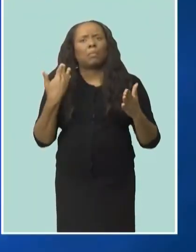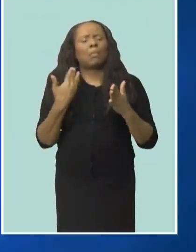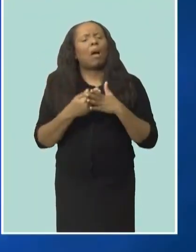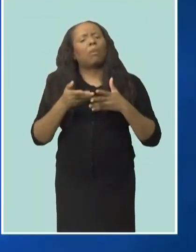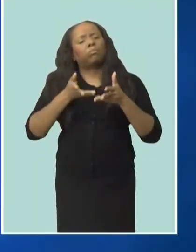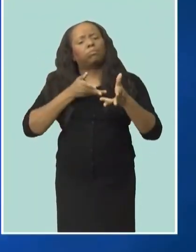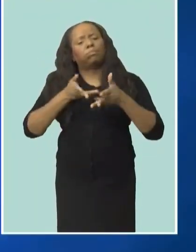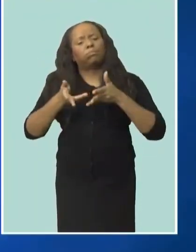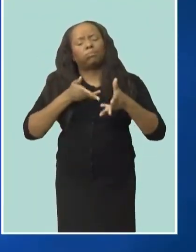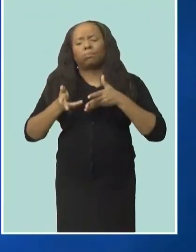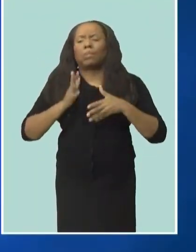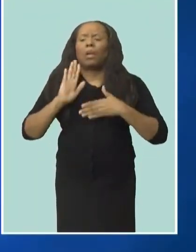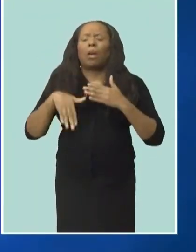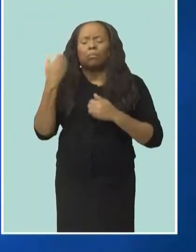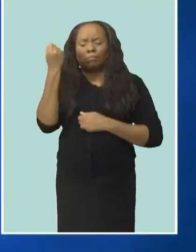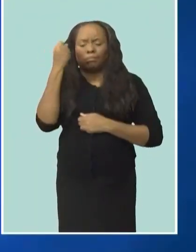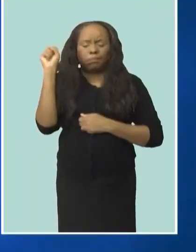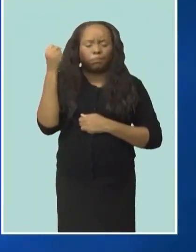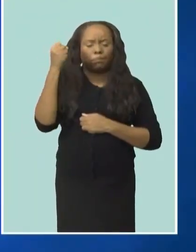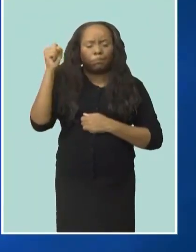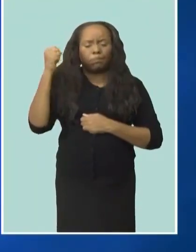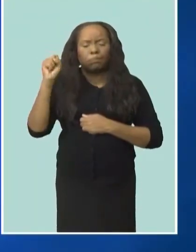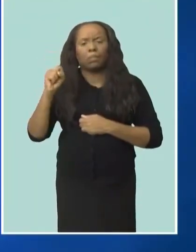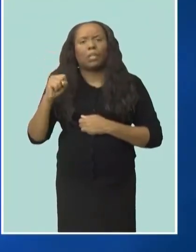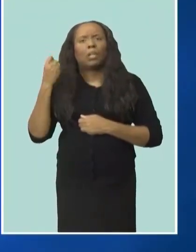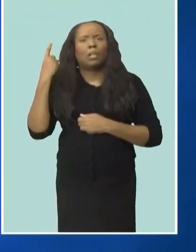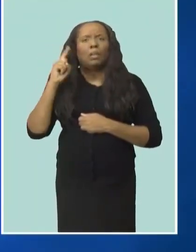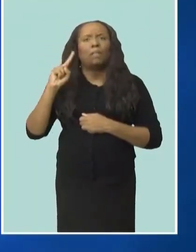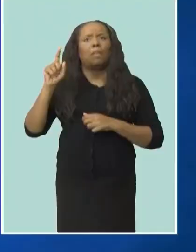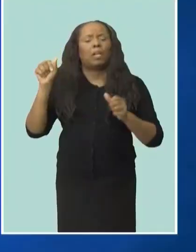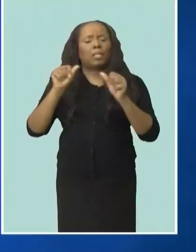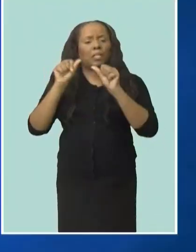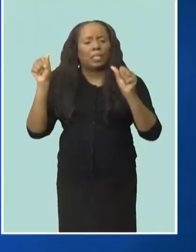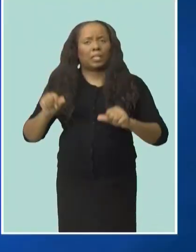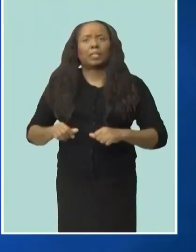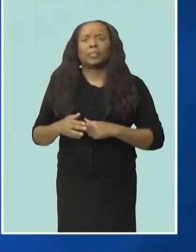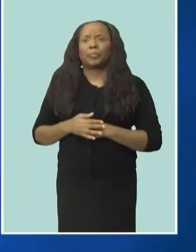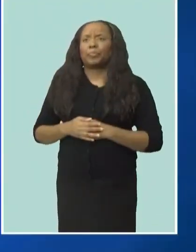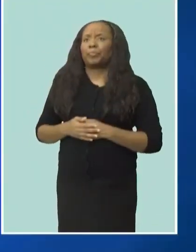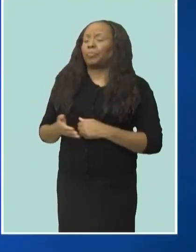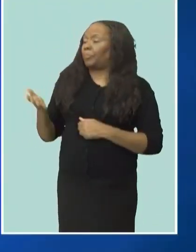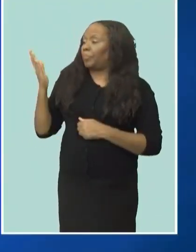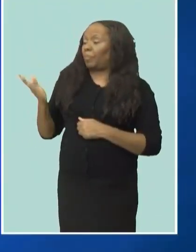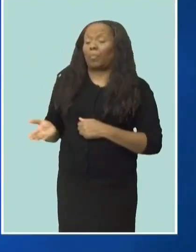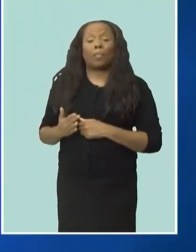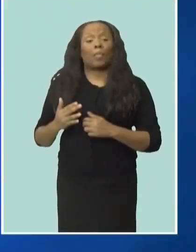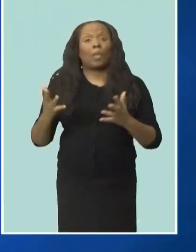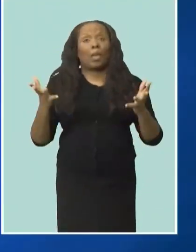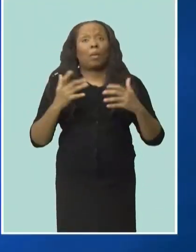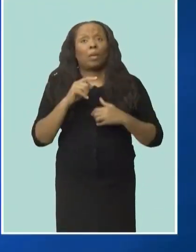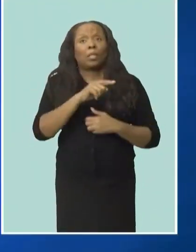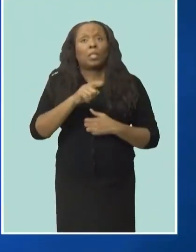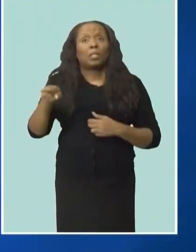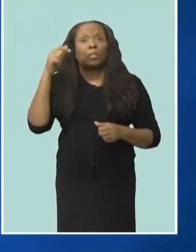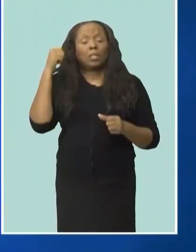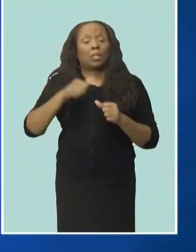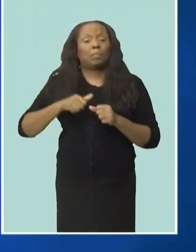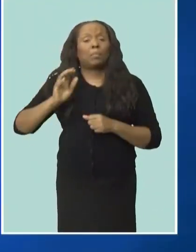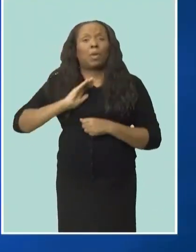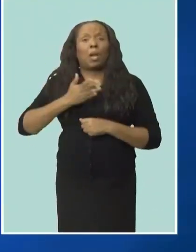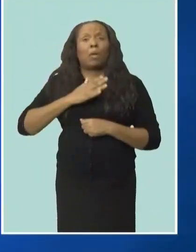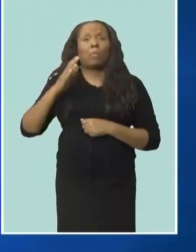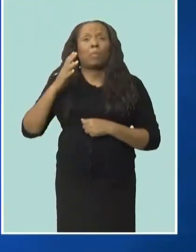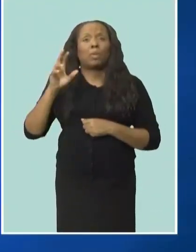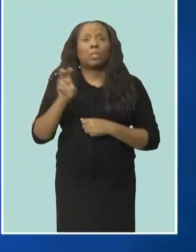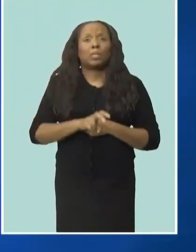conversations that led to the erection of the statue. To remind us of our journey and how far we have come, but